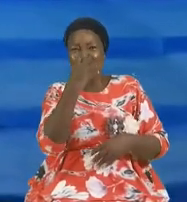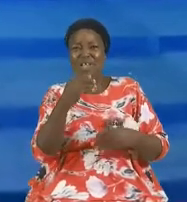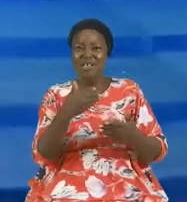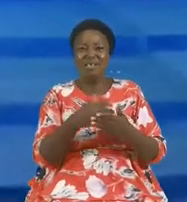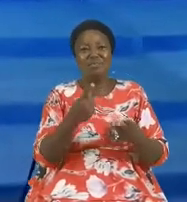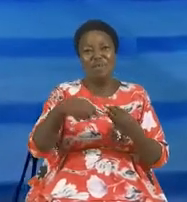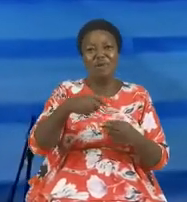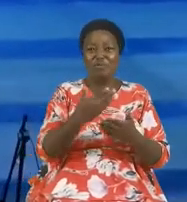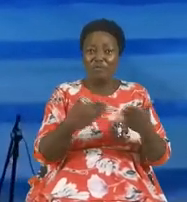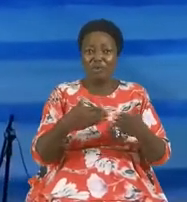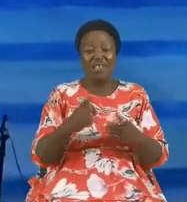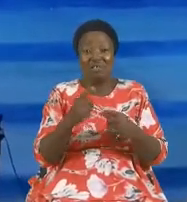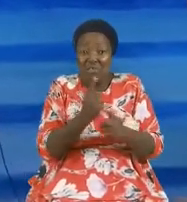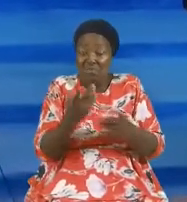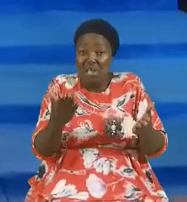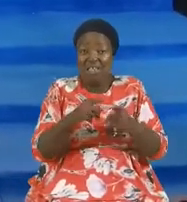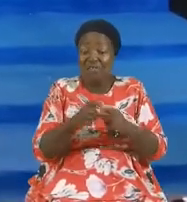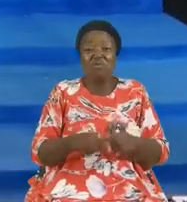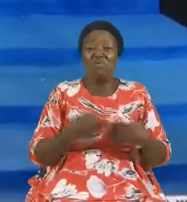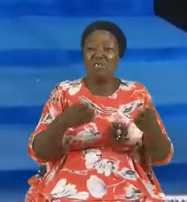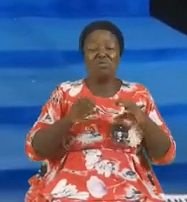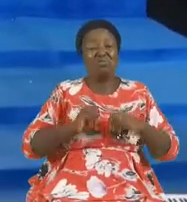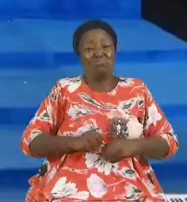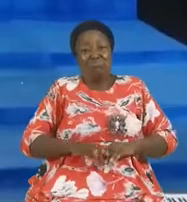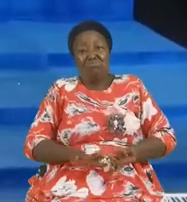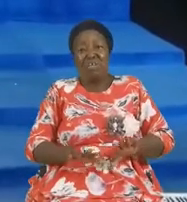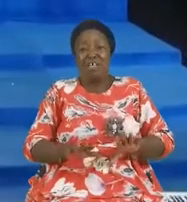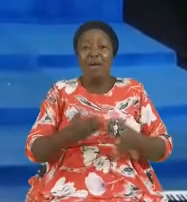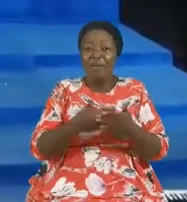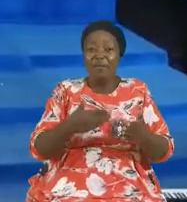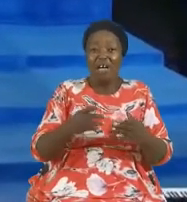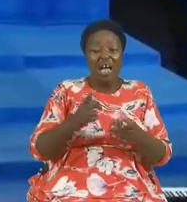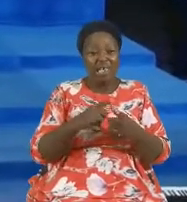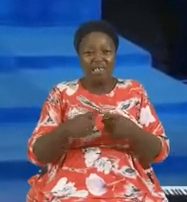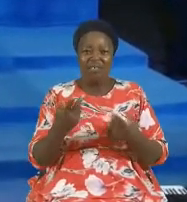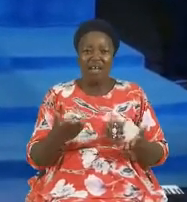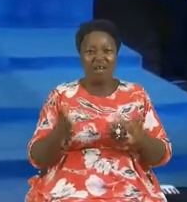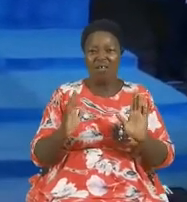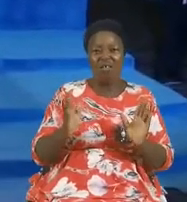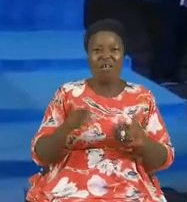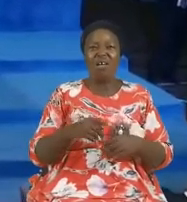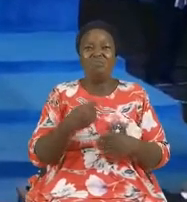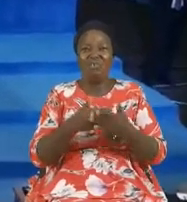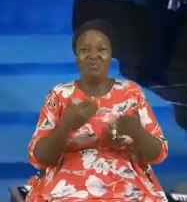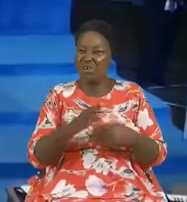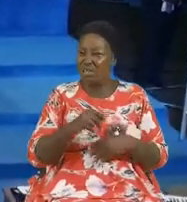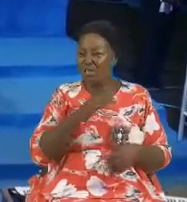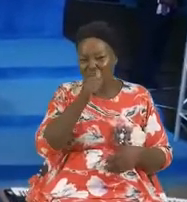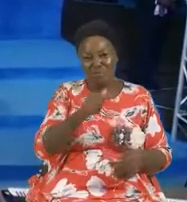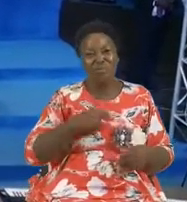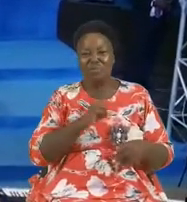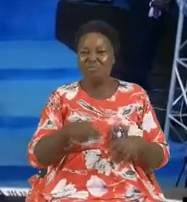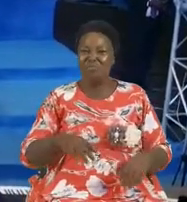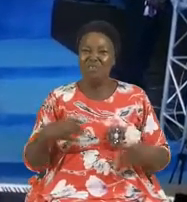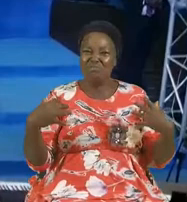whatever that you used to be moody about, and you are just there, you are depressed. What am I going to do? I feel